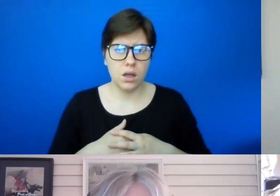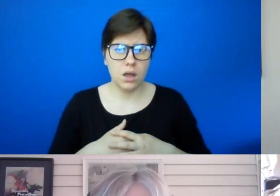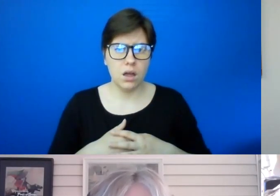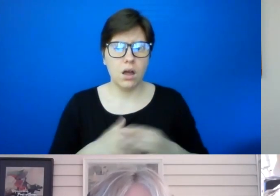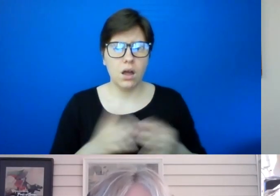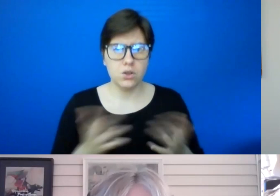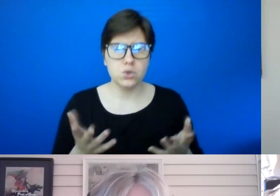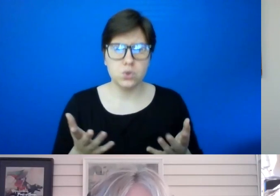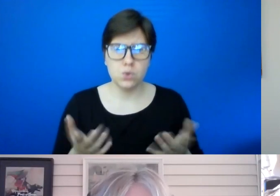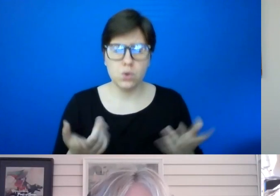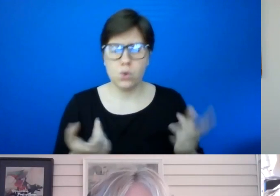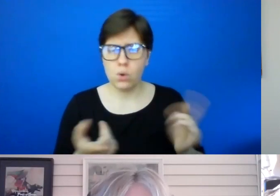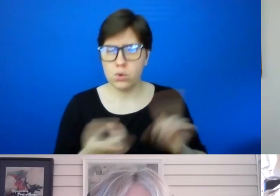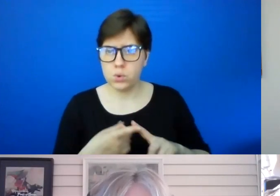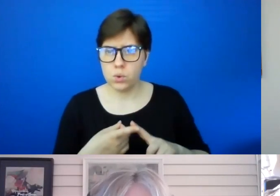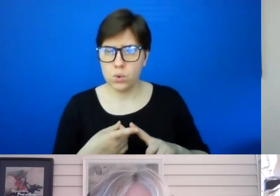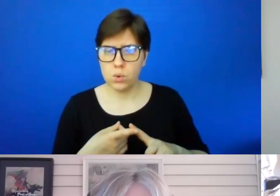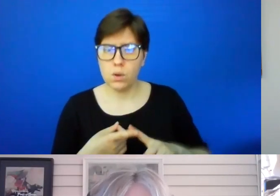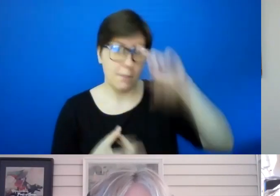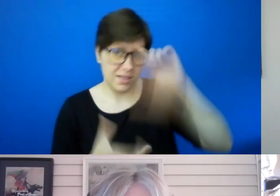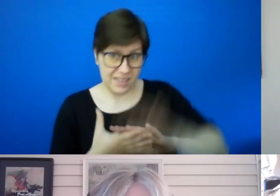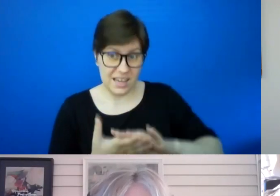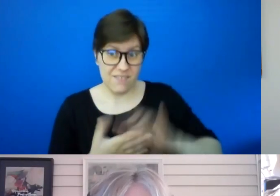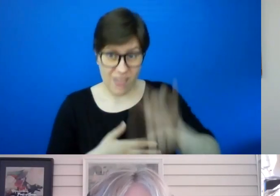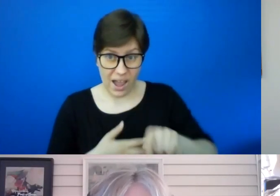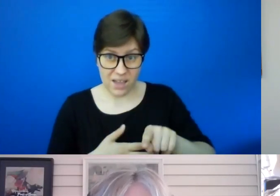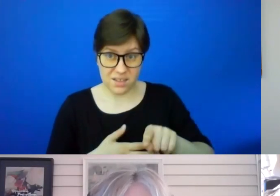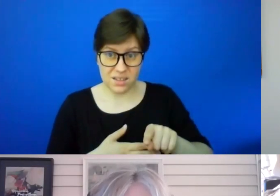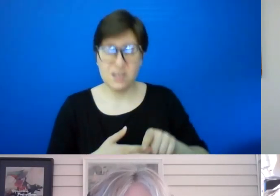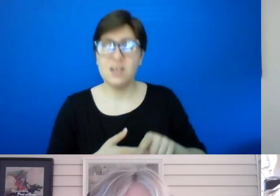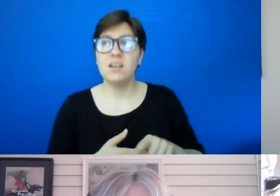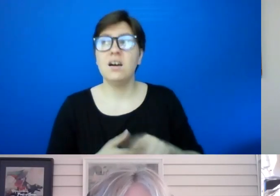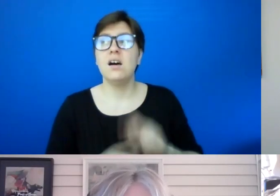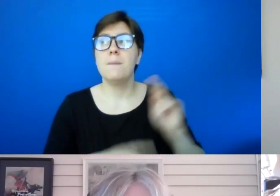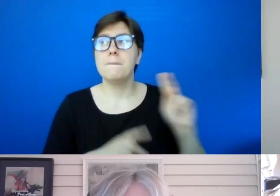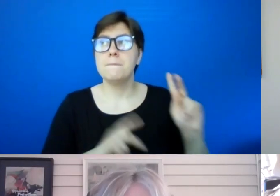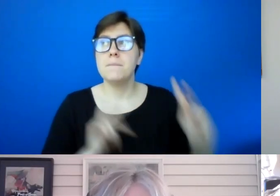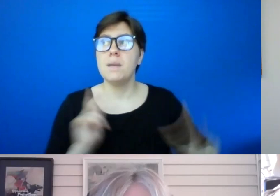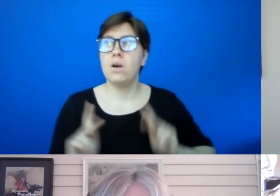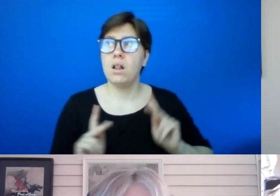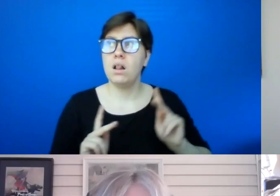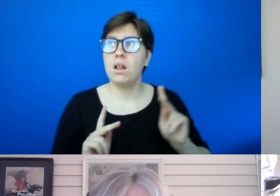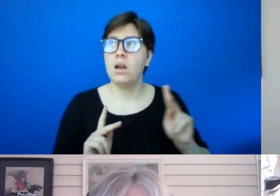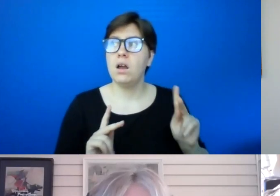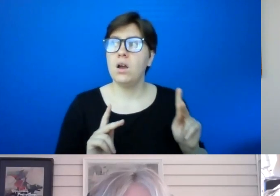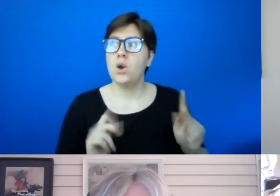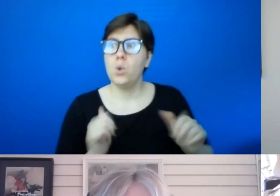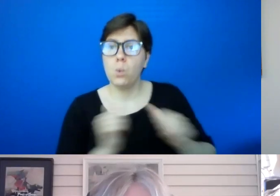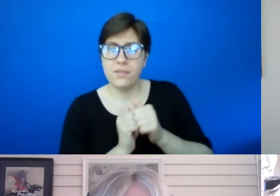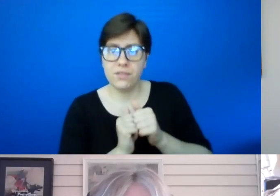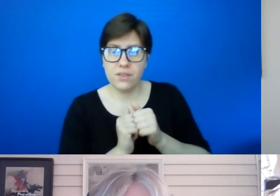to believe that, you know, people, you know, with